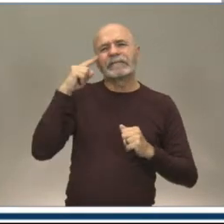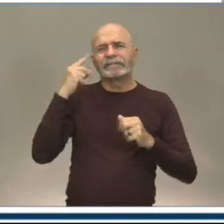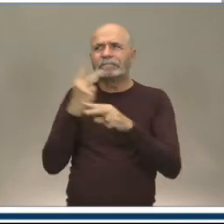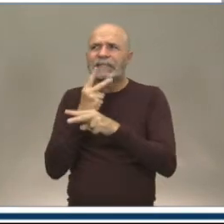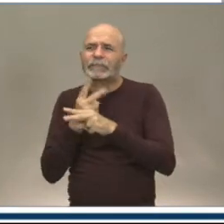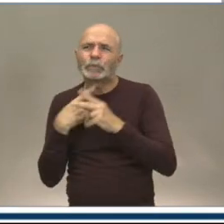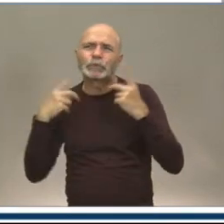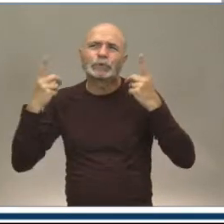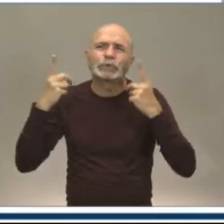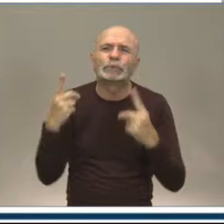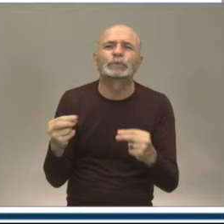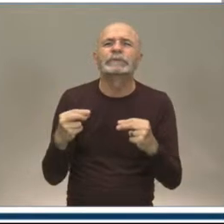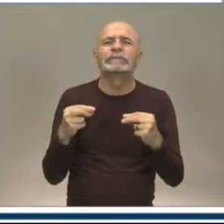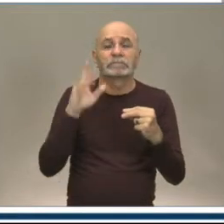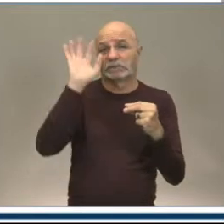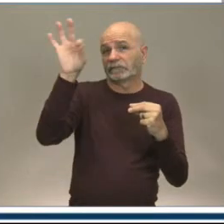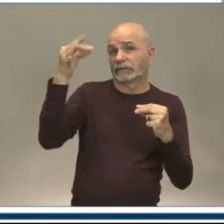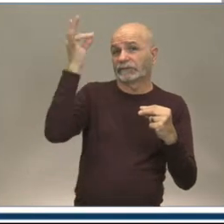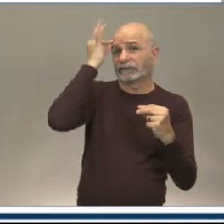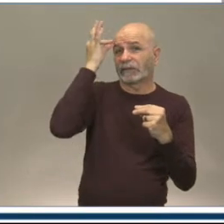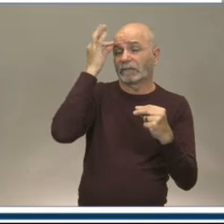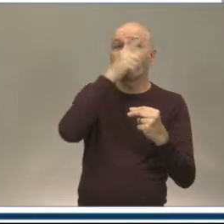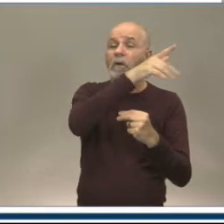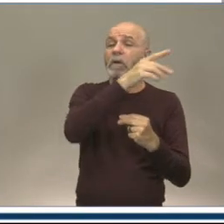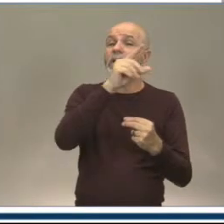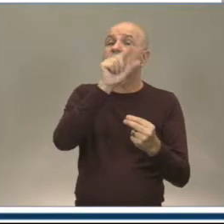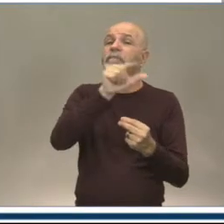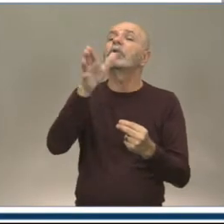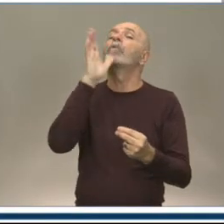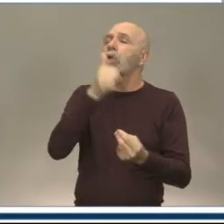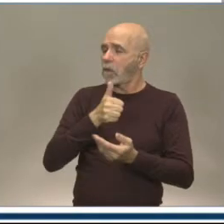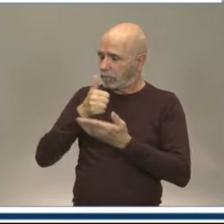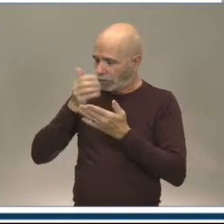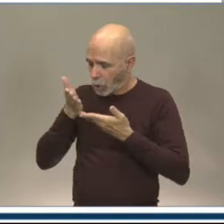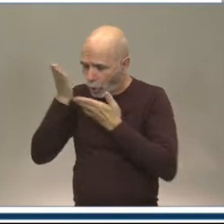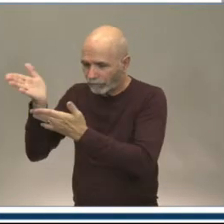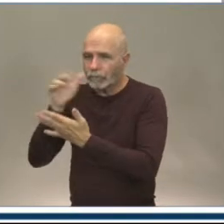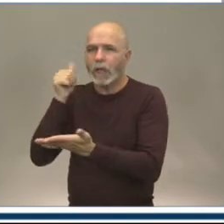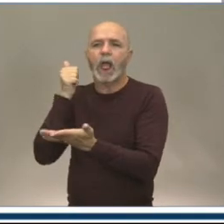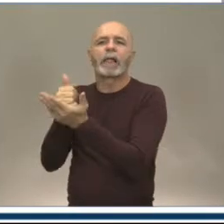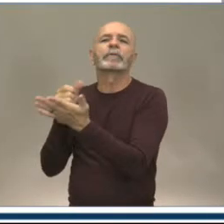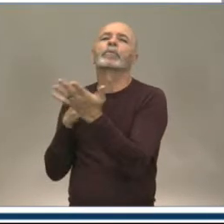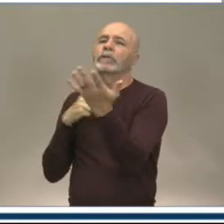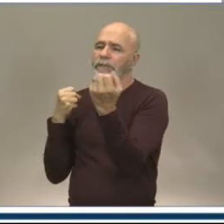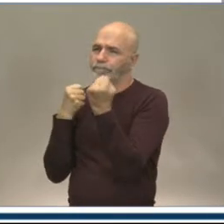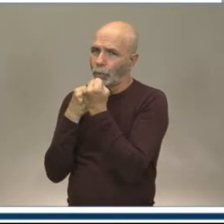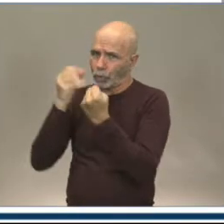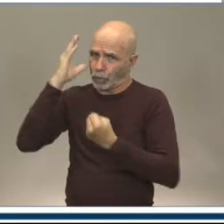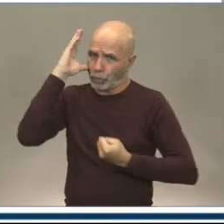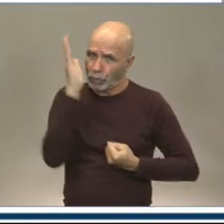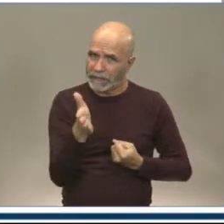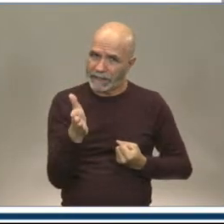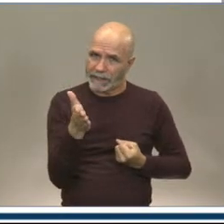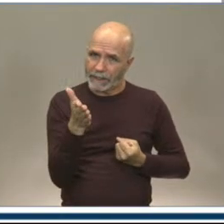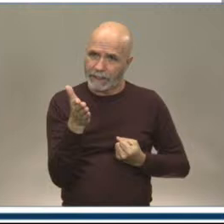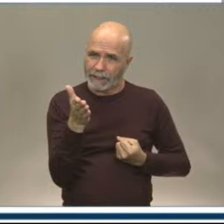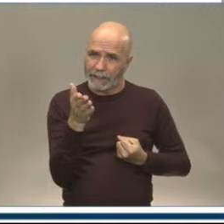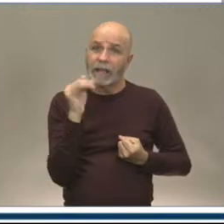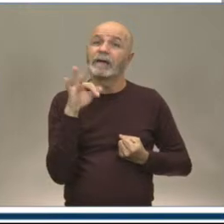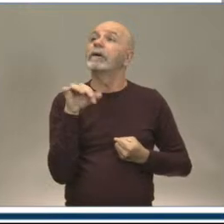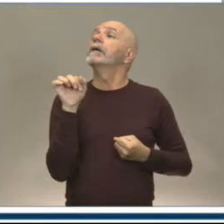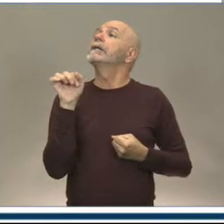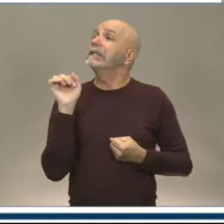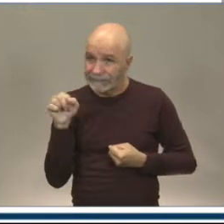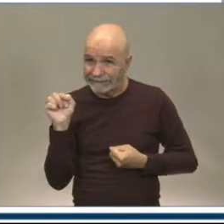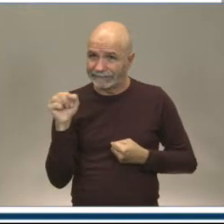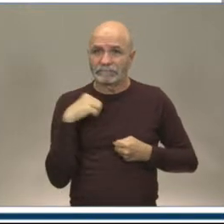the federal government has already reached out to say they would be there for support. So we won't hesitate to take them up on that